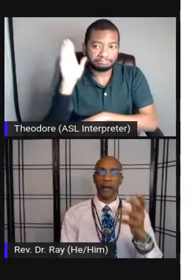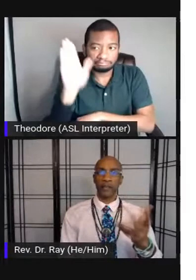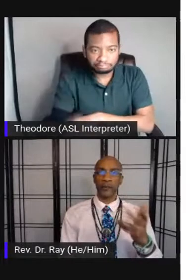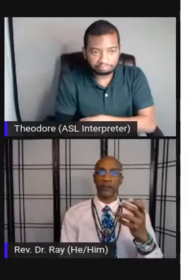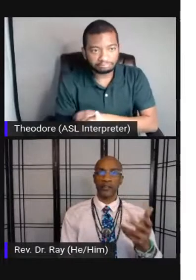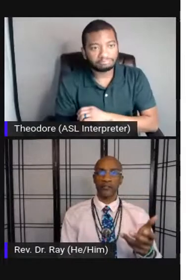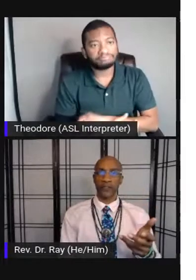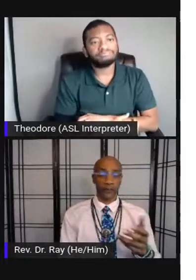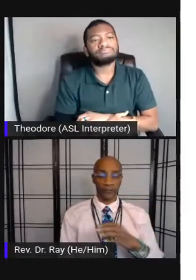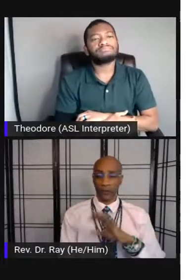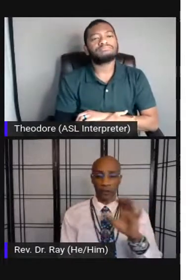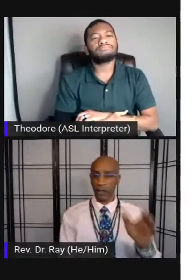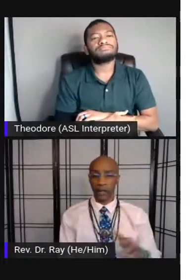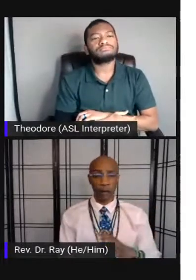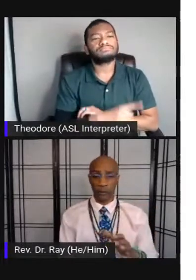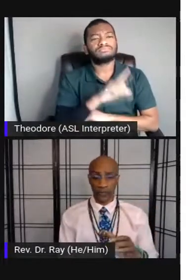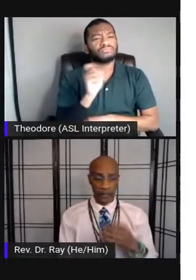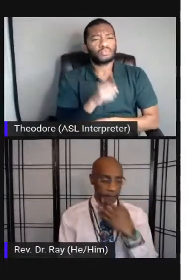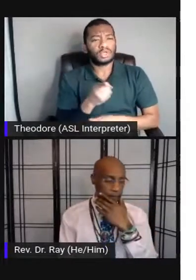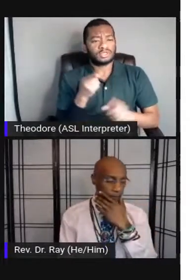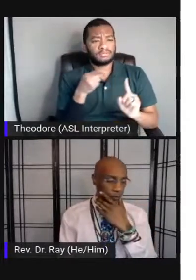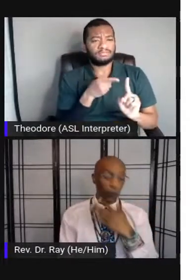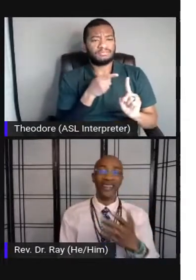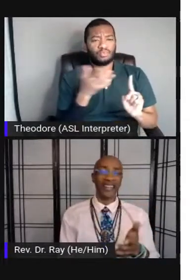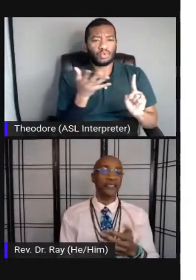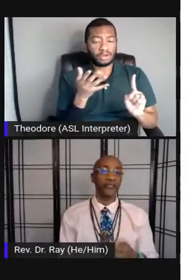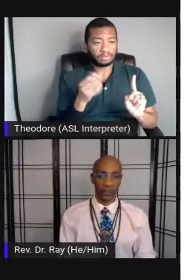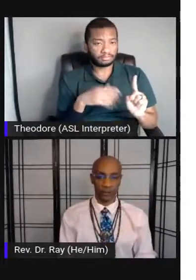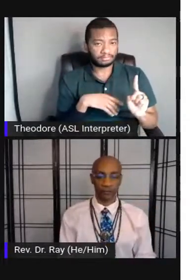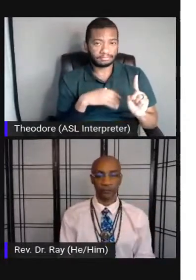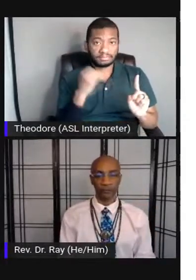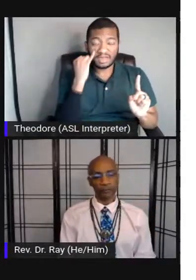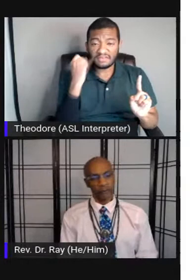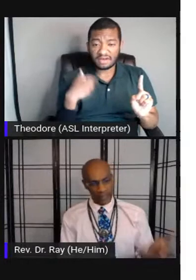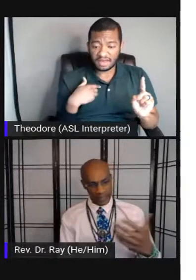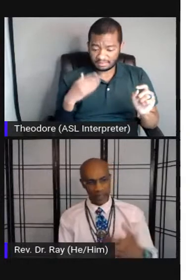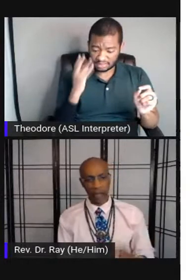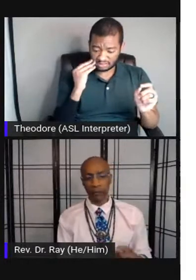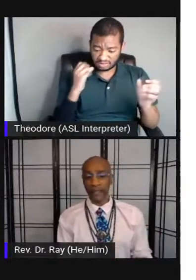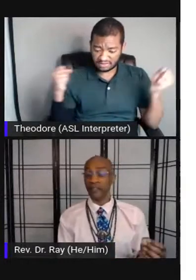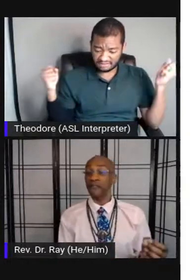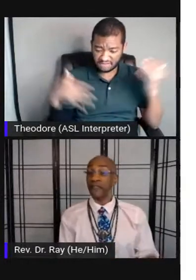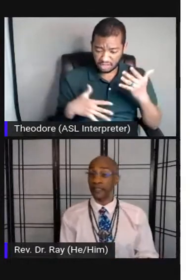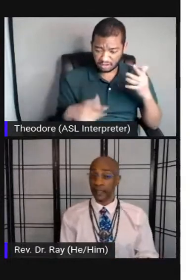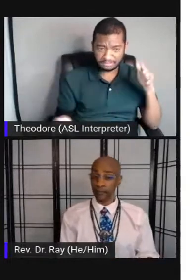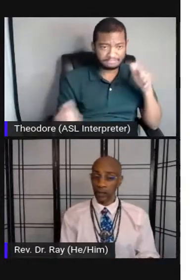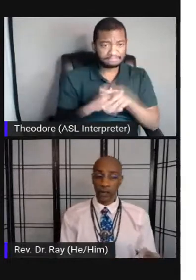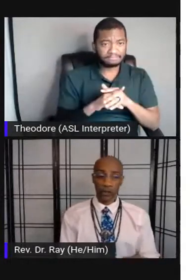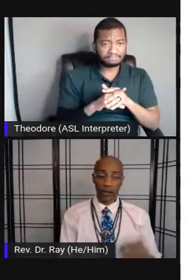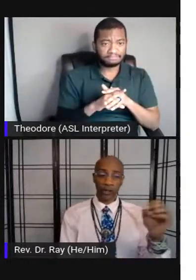if I'm experiencing fear, and the fear could be any number of things, what is fear? It's an unpleasant